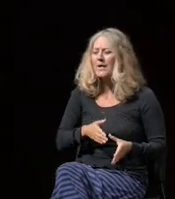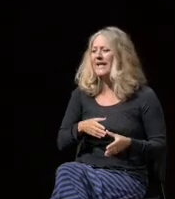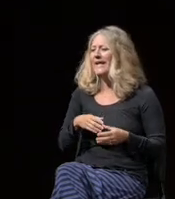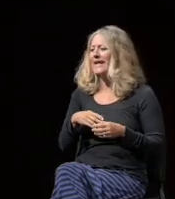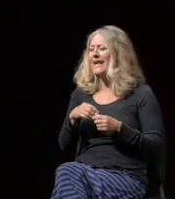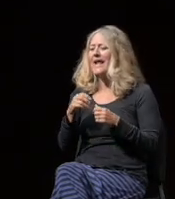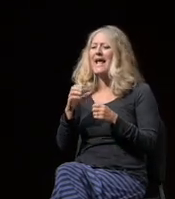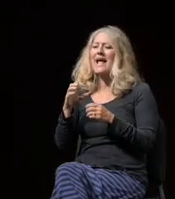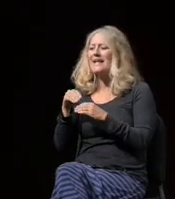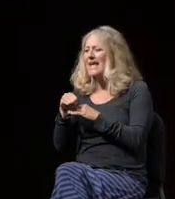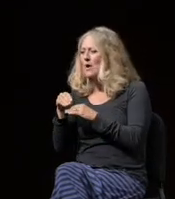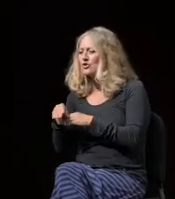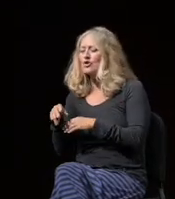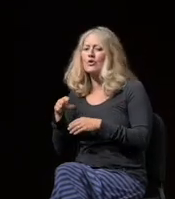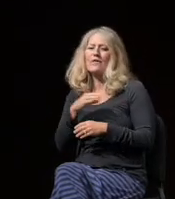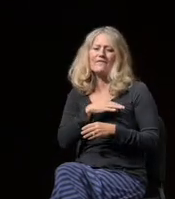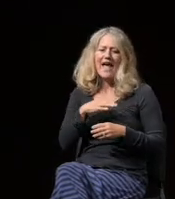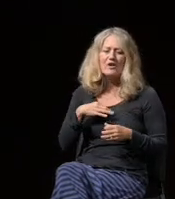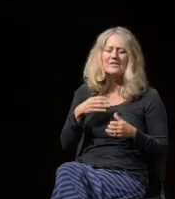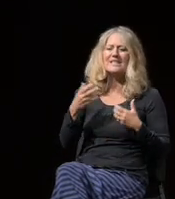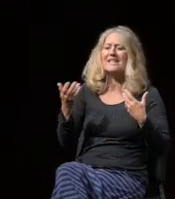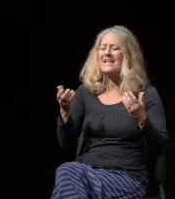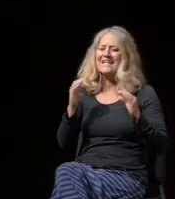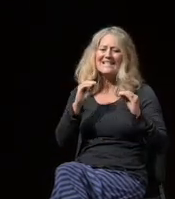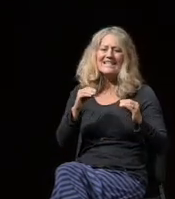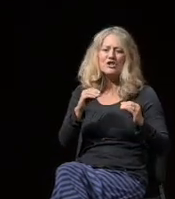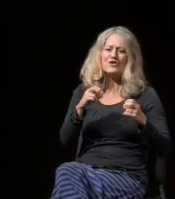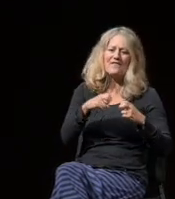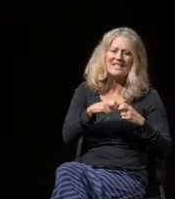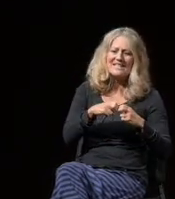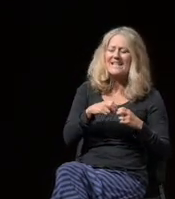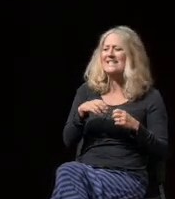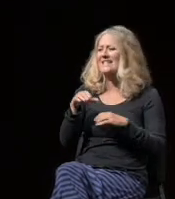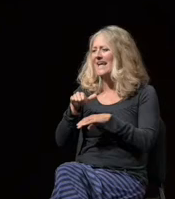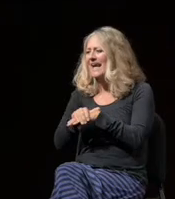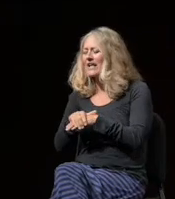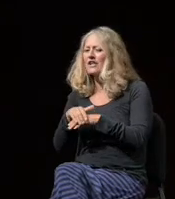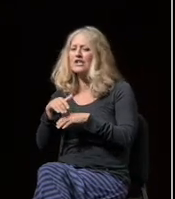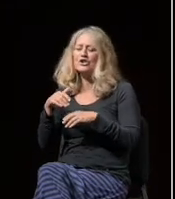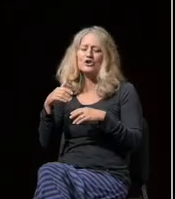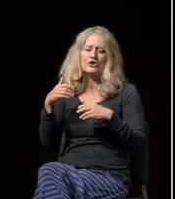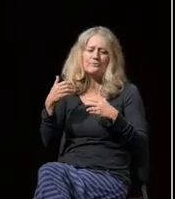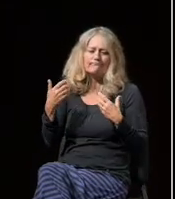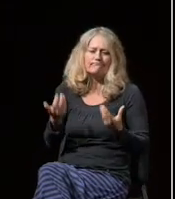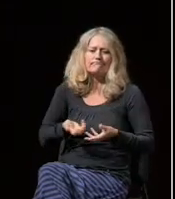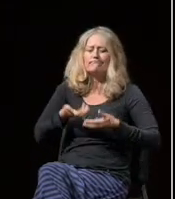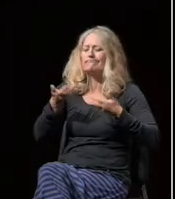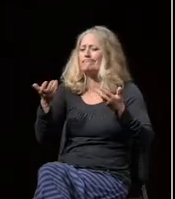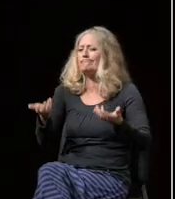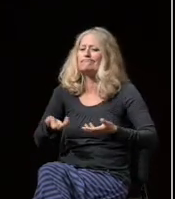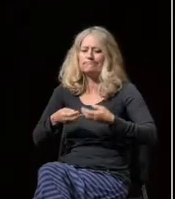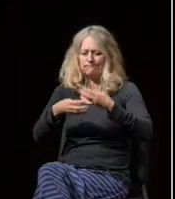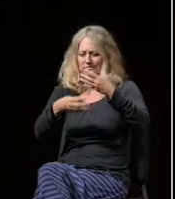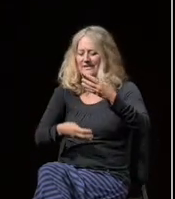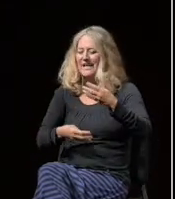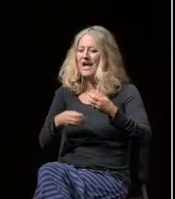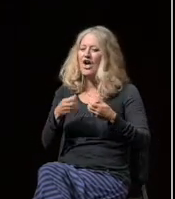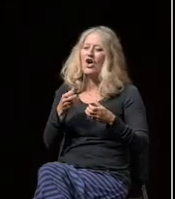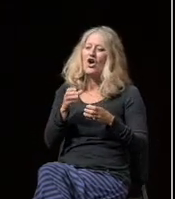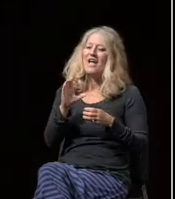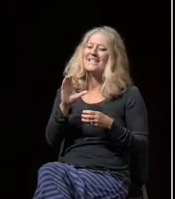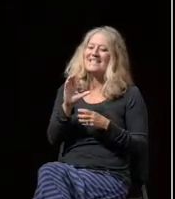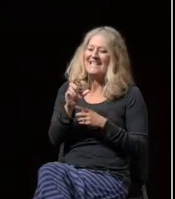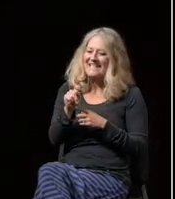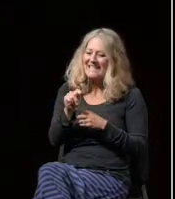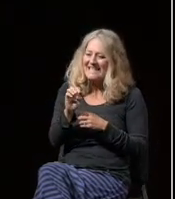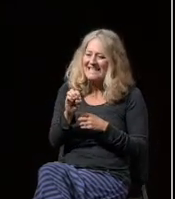a counseling faculty member, whether you teach physics or whether you teach English or whether you teach in a career technical education